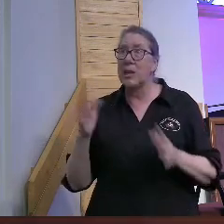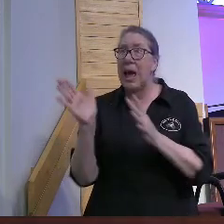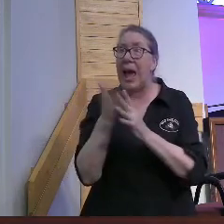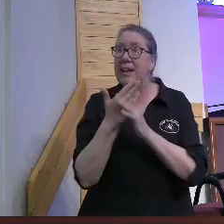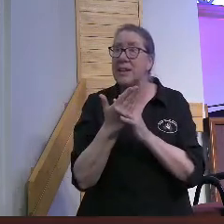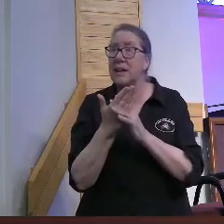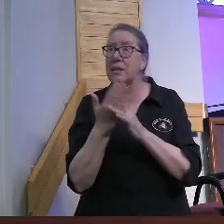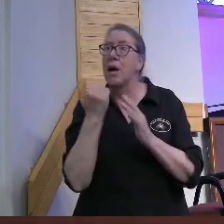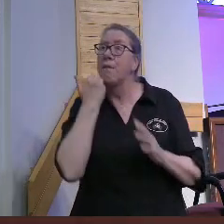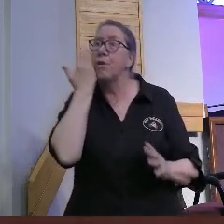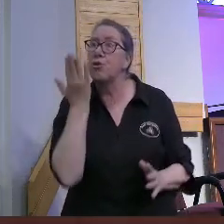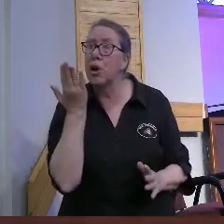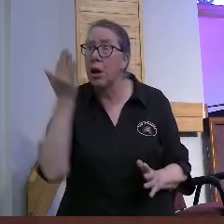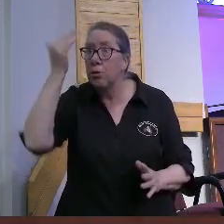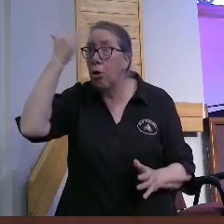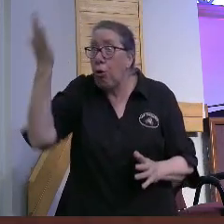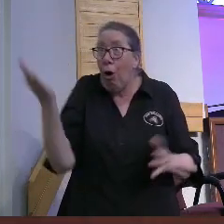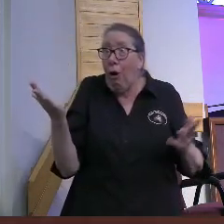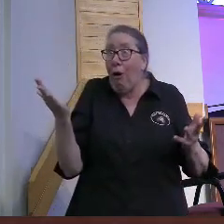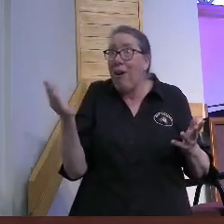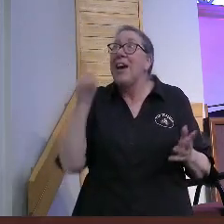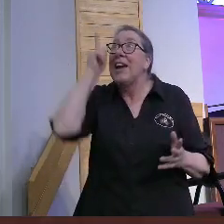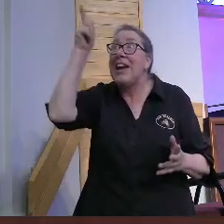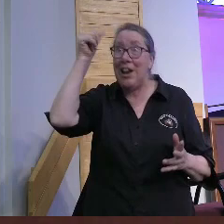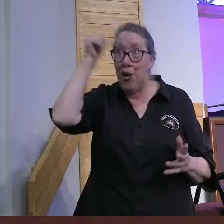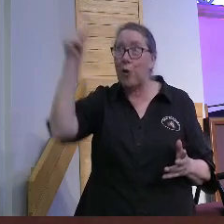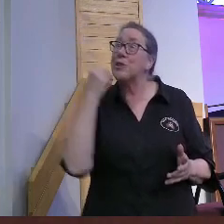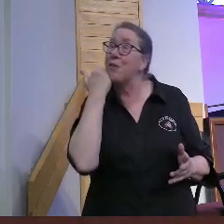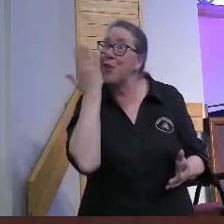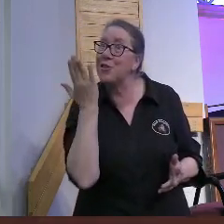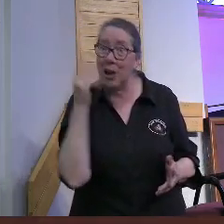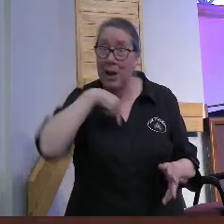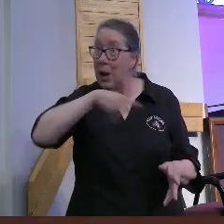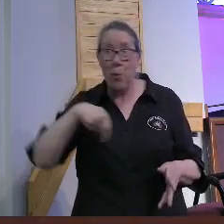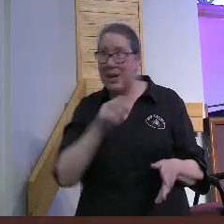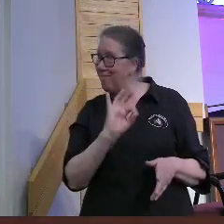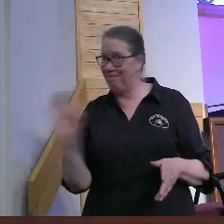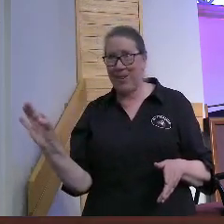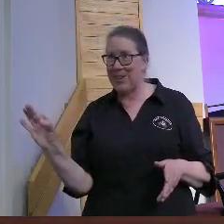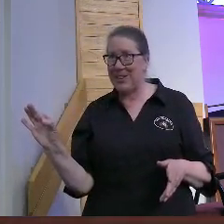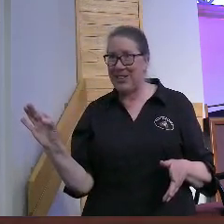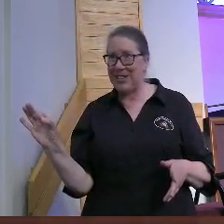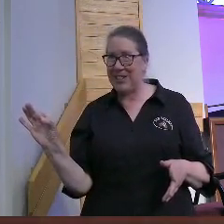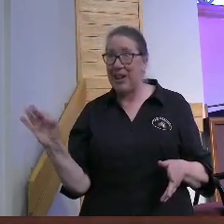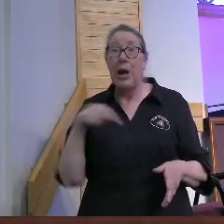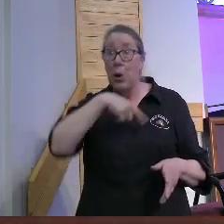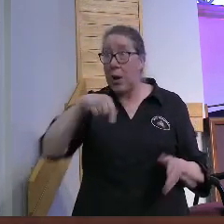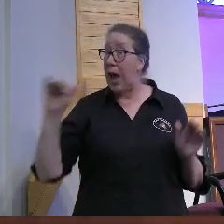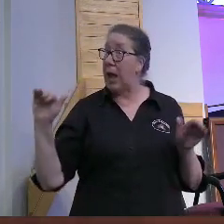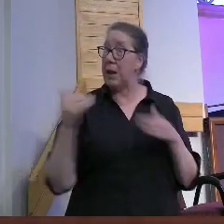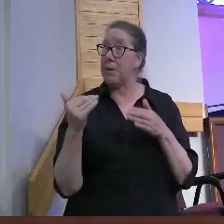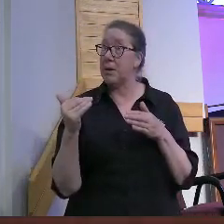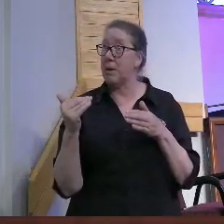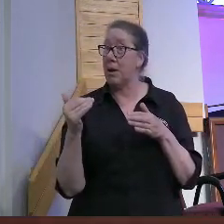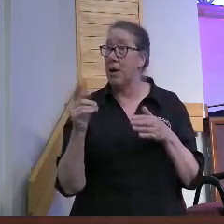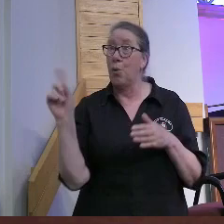future. God knows the future. He knows the end from the beginning. But we are limited. We don't know what is going to happen in